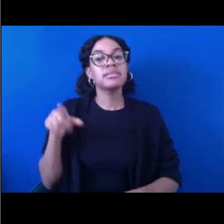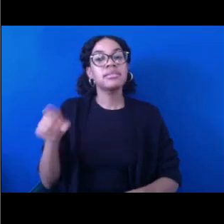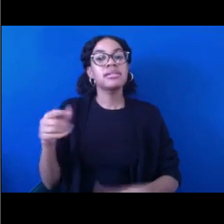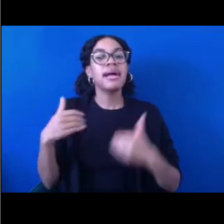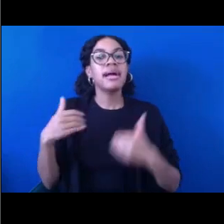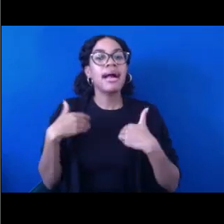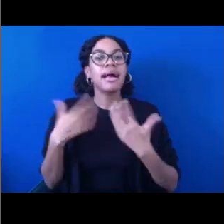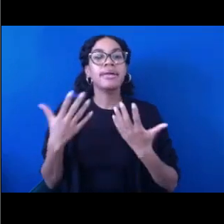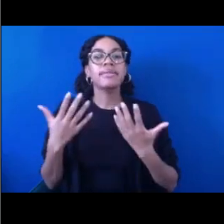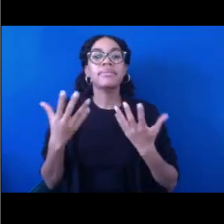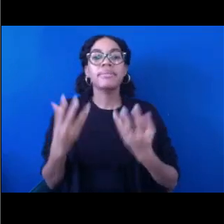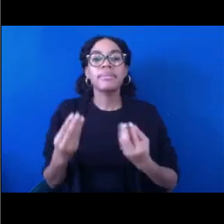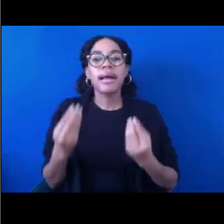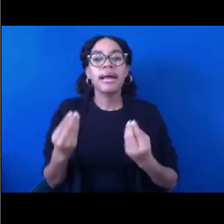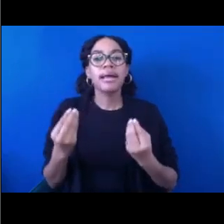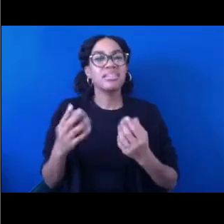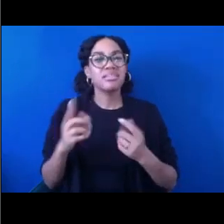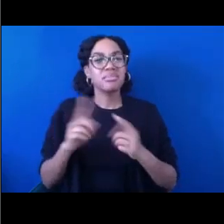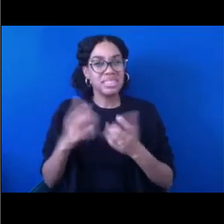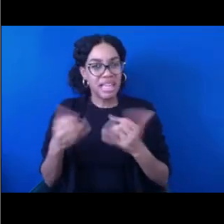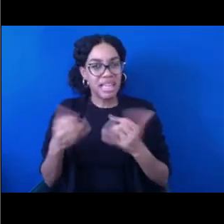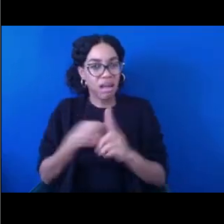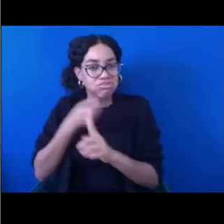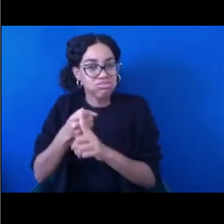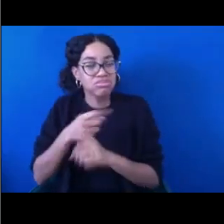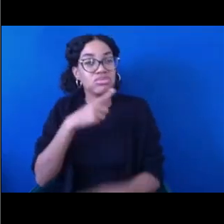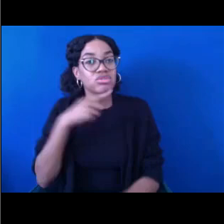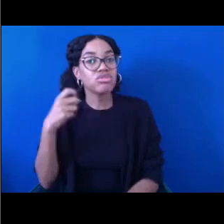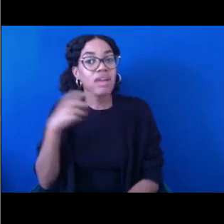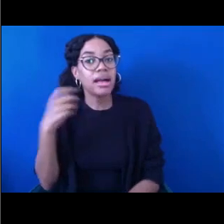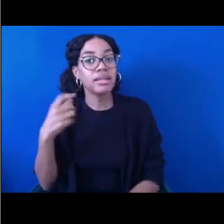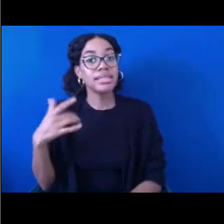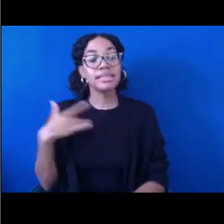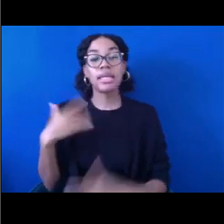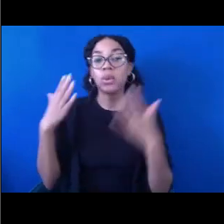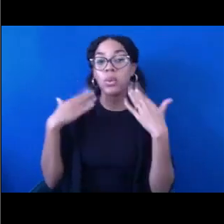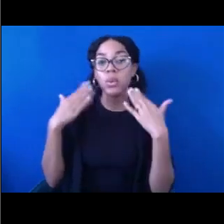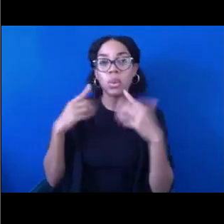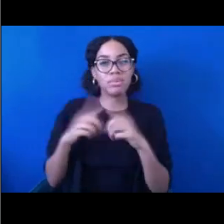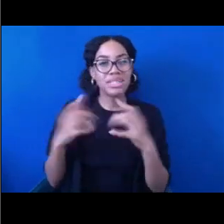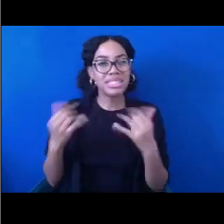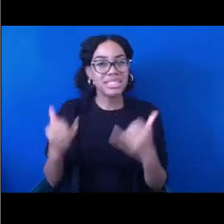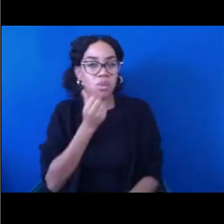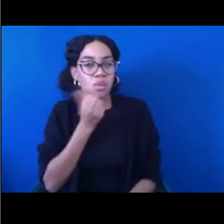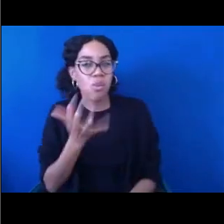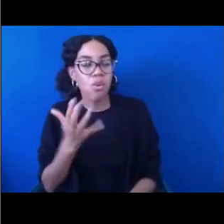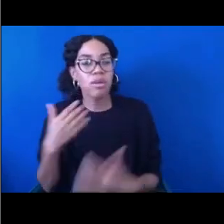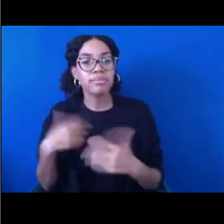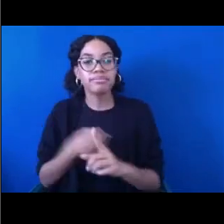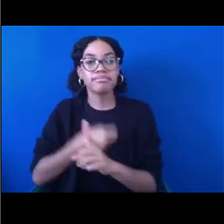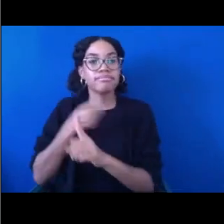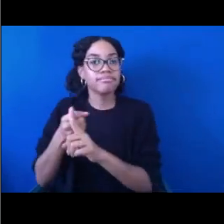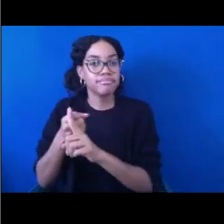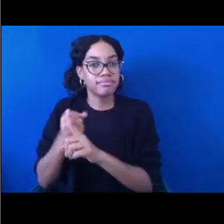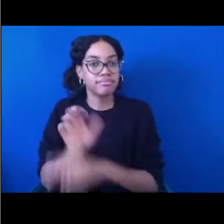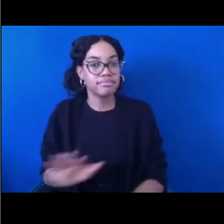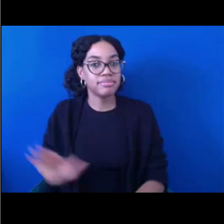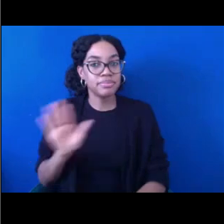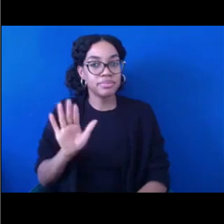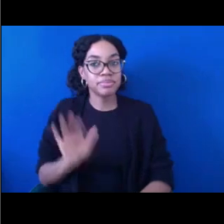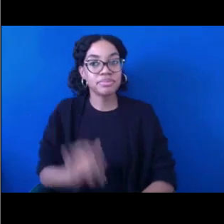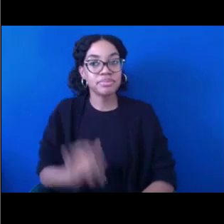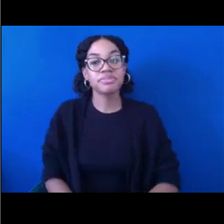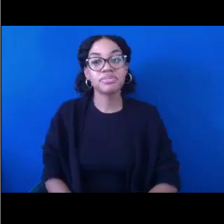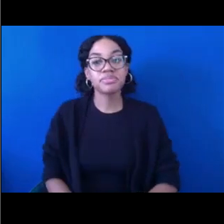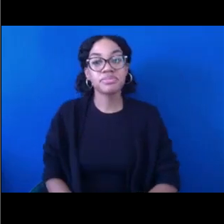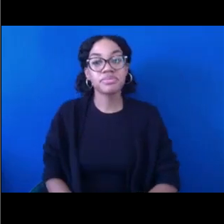for that particular area of the country. Of course, including the Carolinas. Reduced Pacific moisture that's